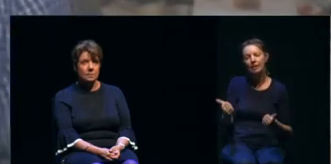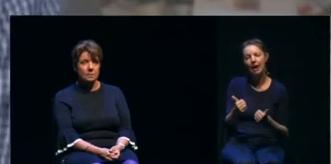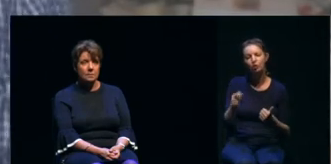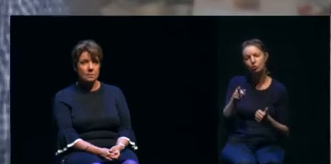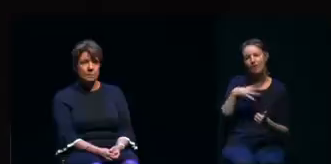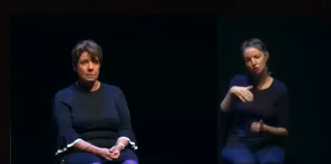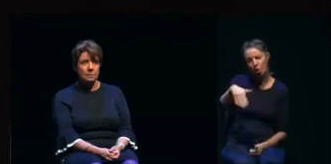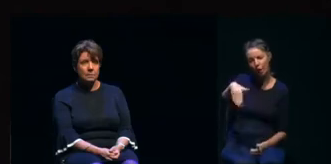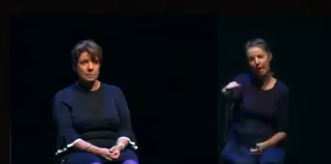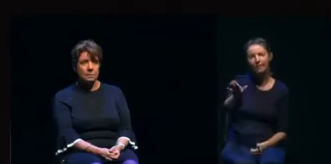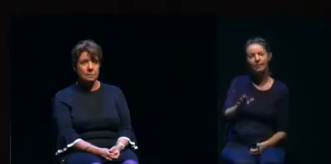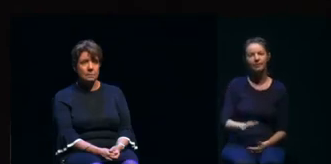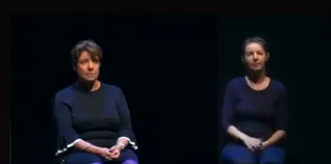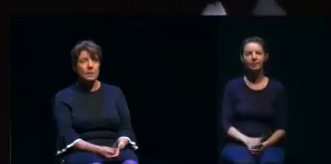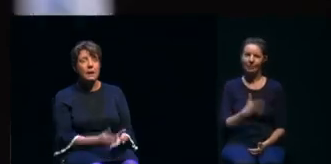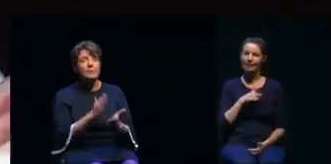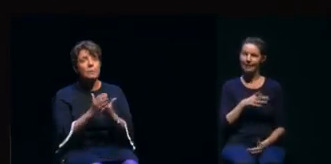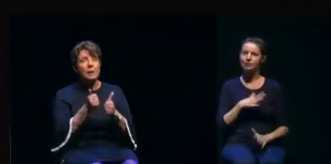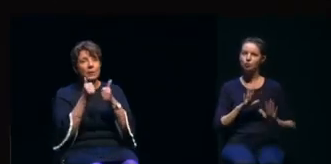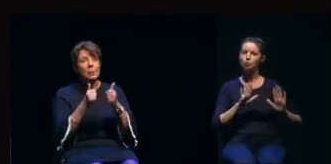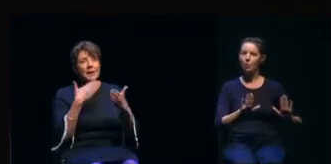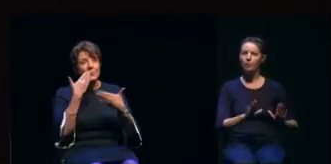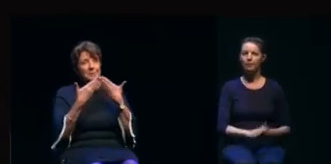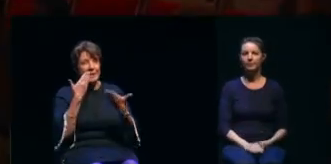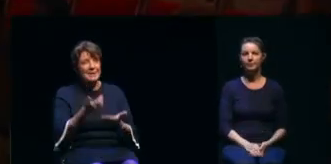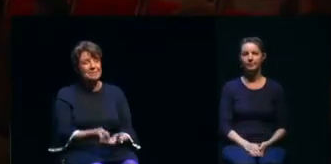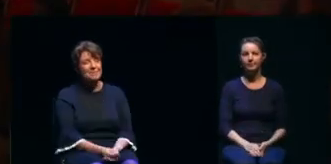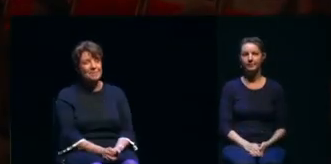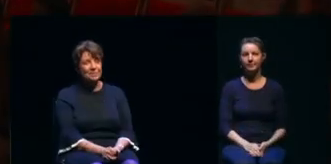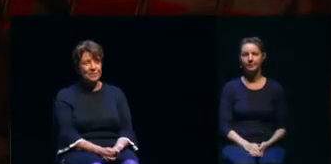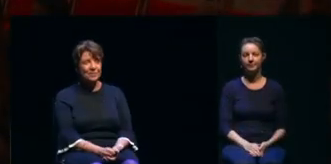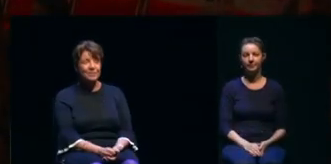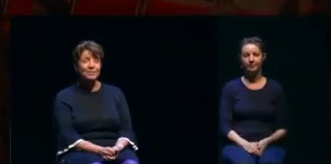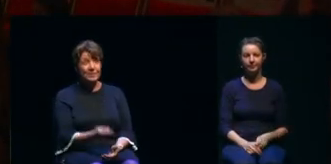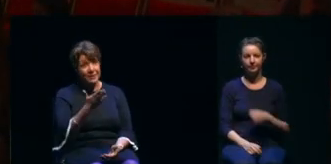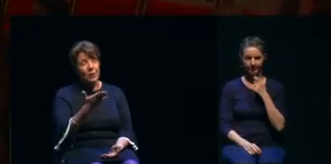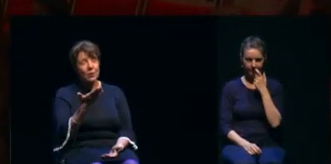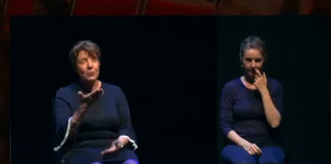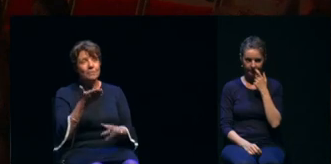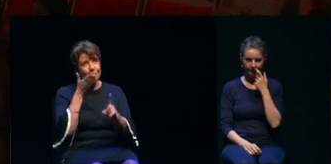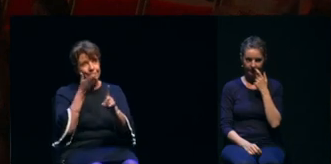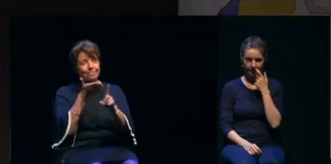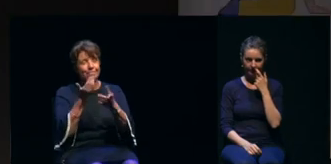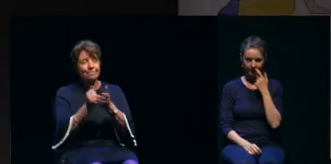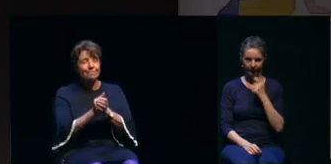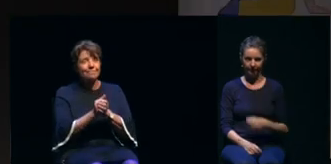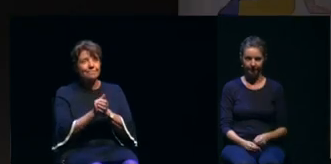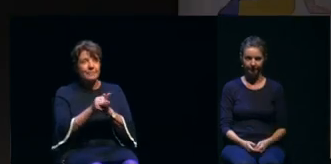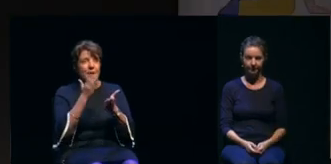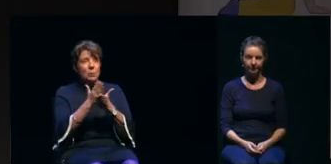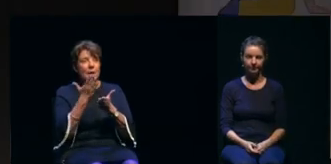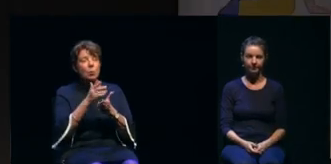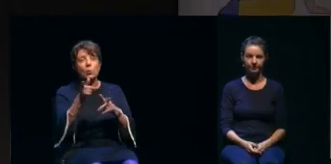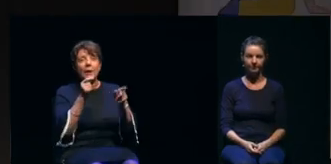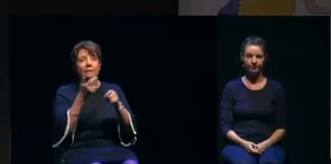stop. It's a really good way of framing it. And on that note, I just want to invite